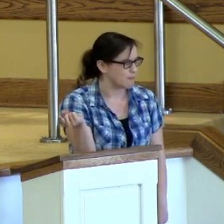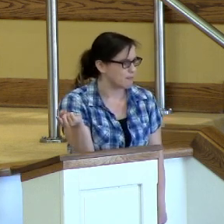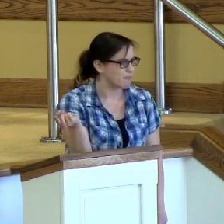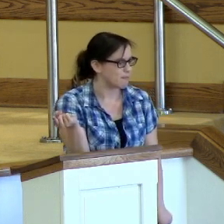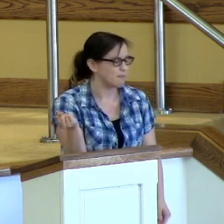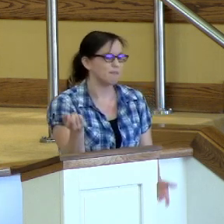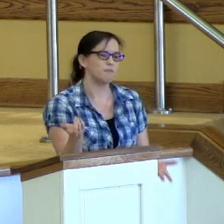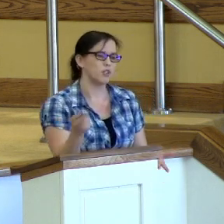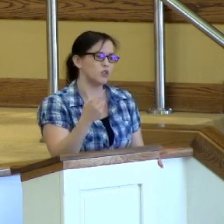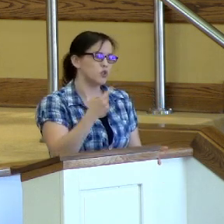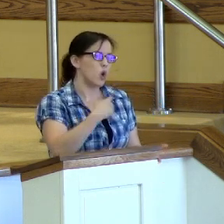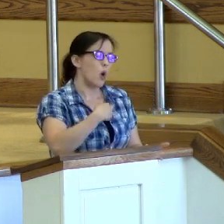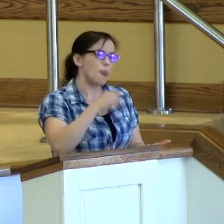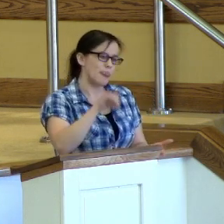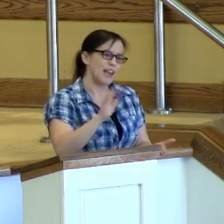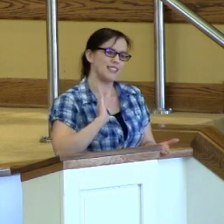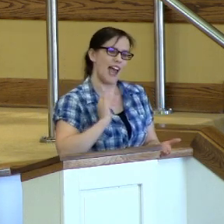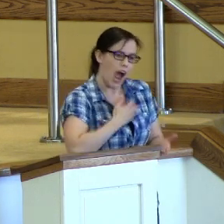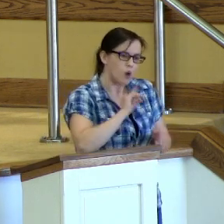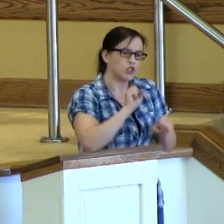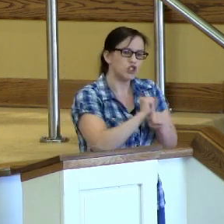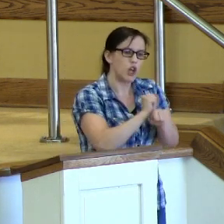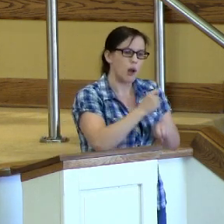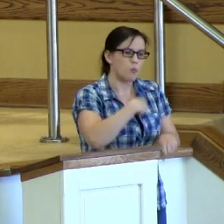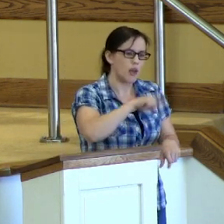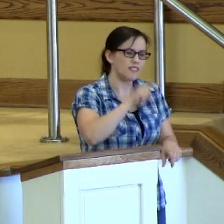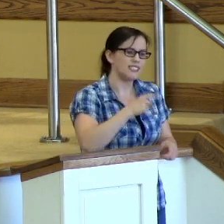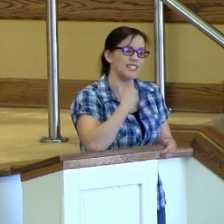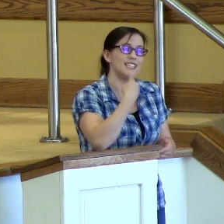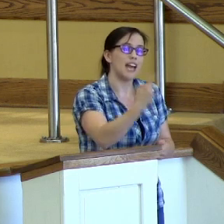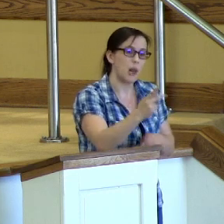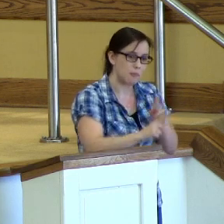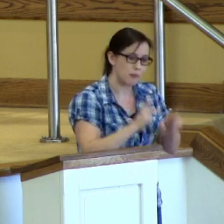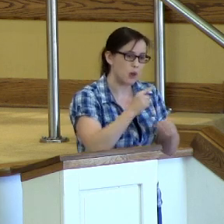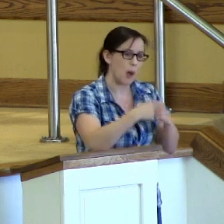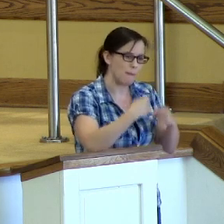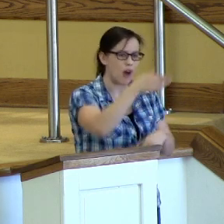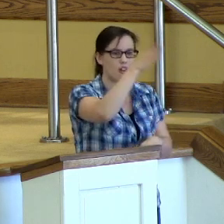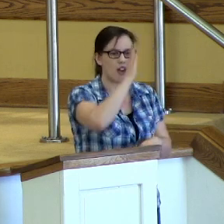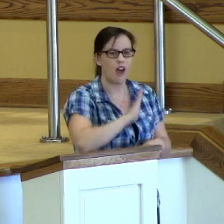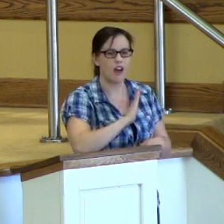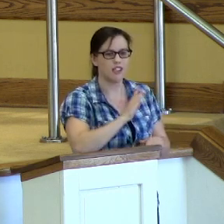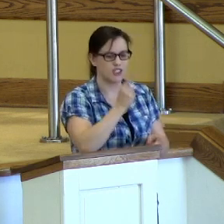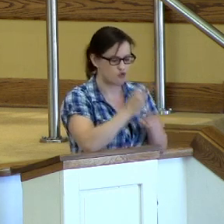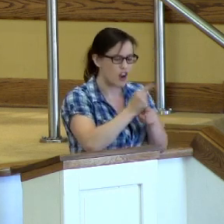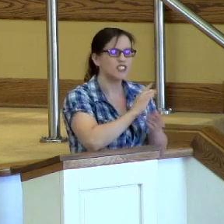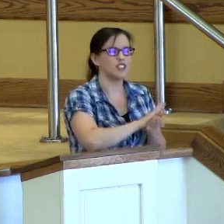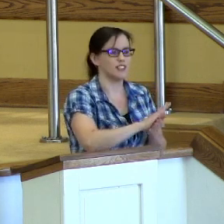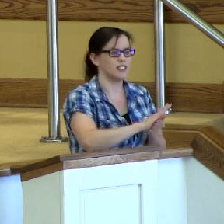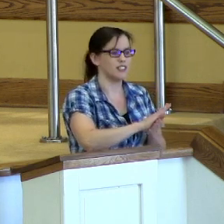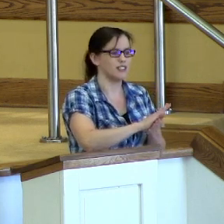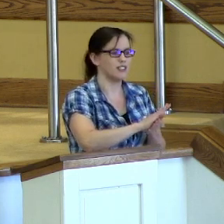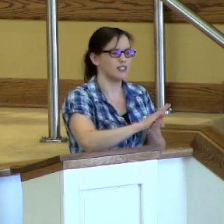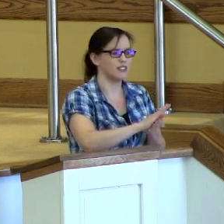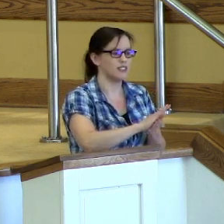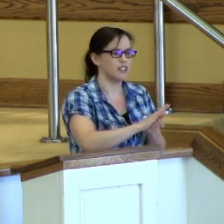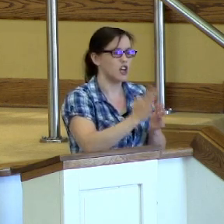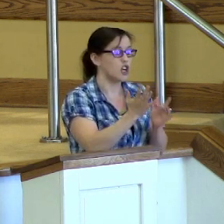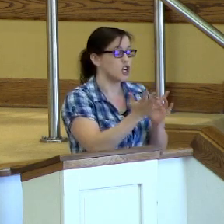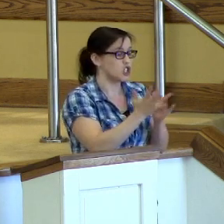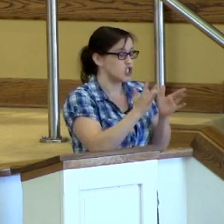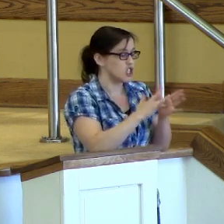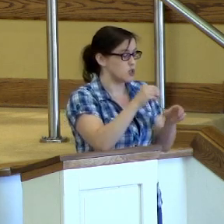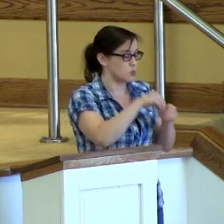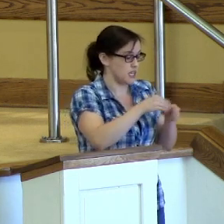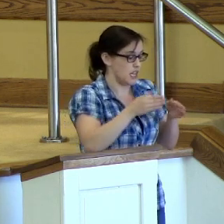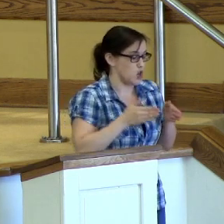to be telling people of the righteousness of God. Jesus not only was in the